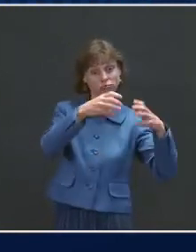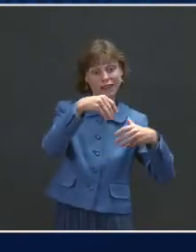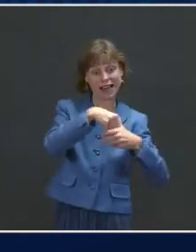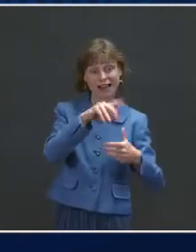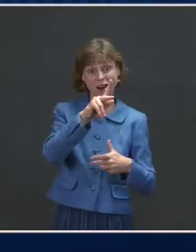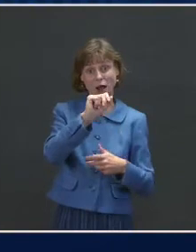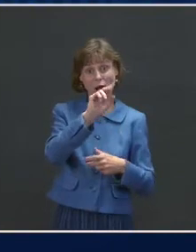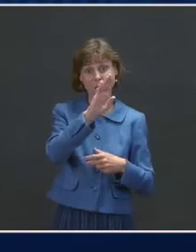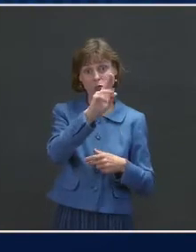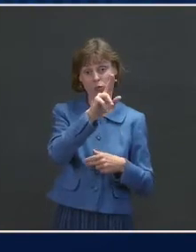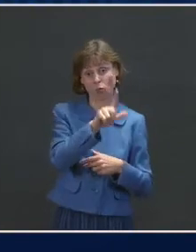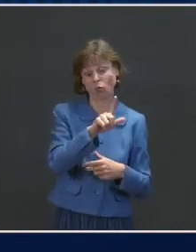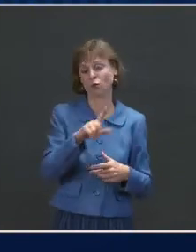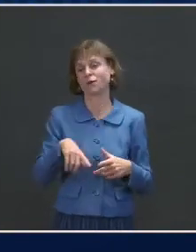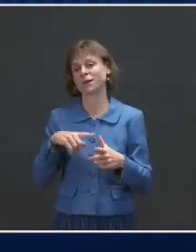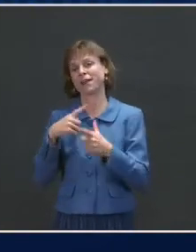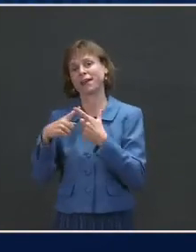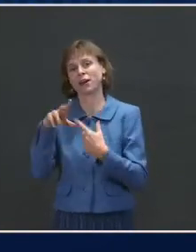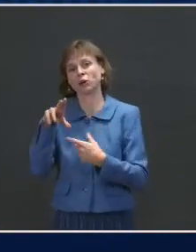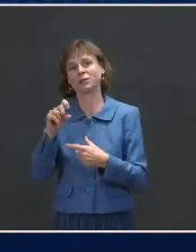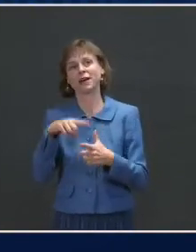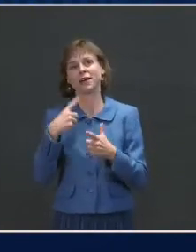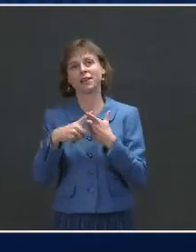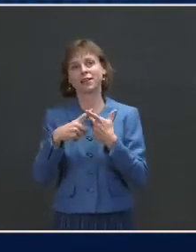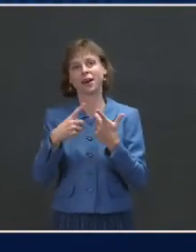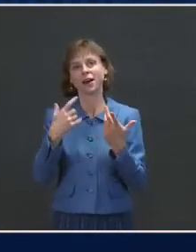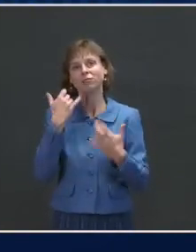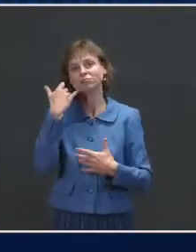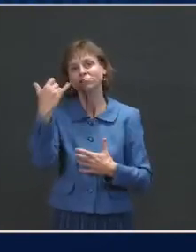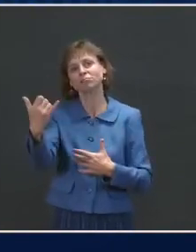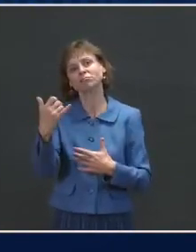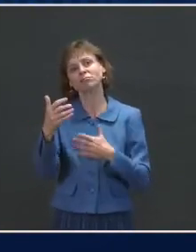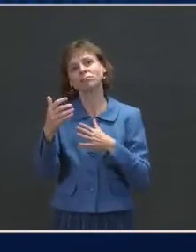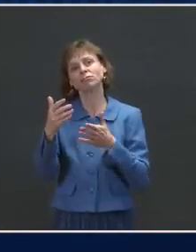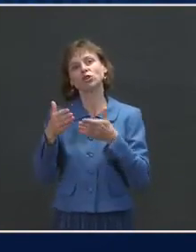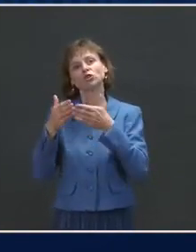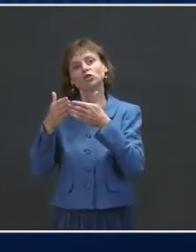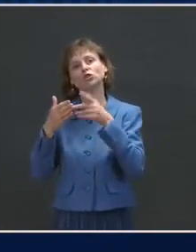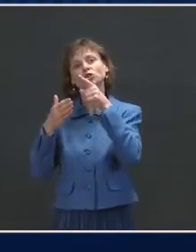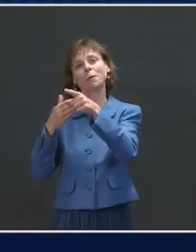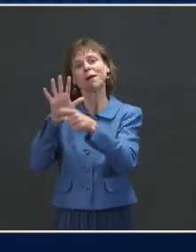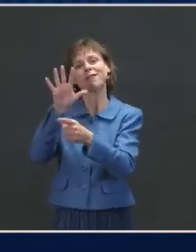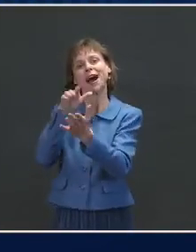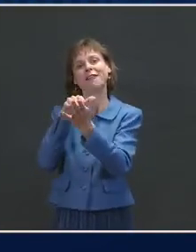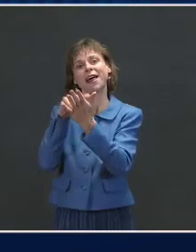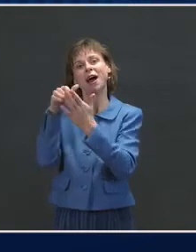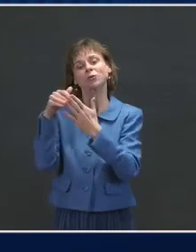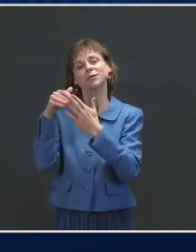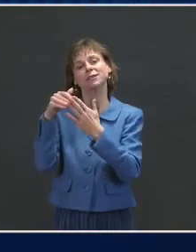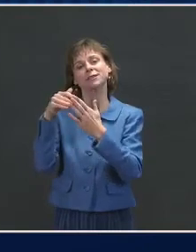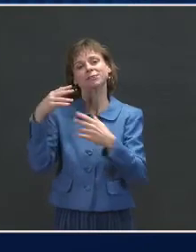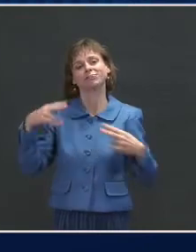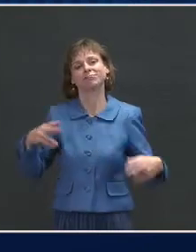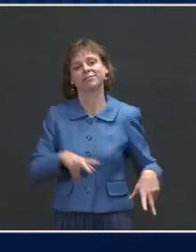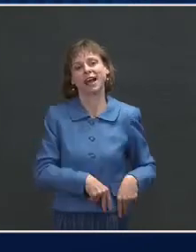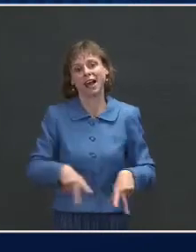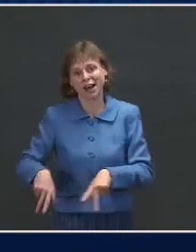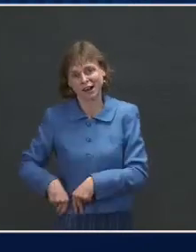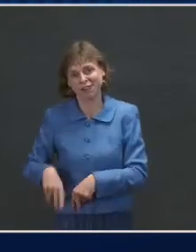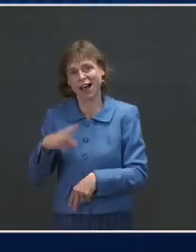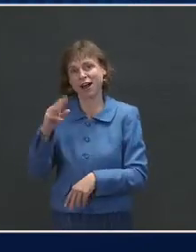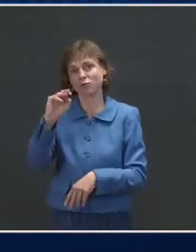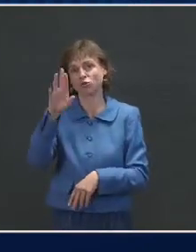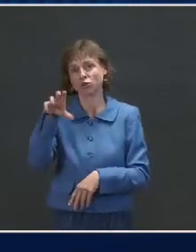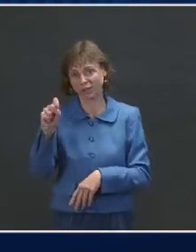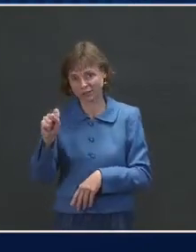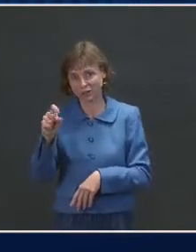USS Nimitz. He then shared via ship broadcast a message to the nearly 5,000 sailors and Marines who comprised the USS